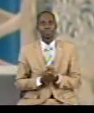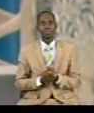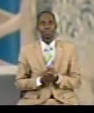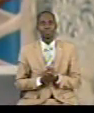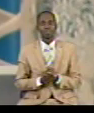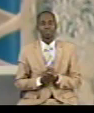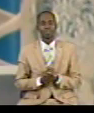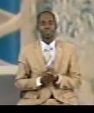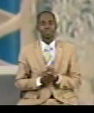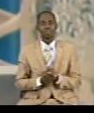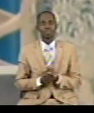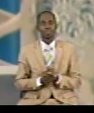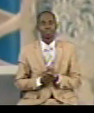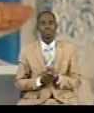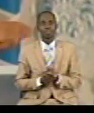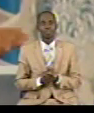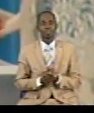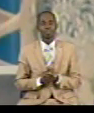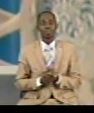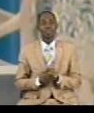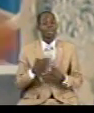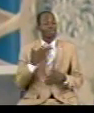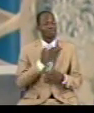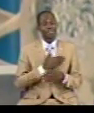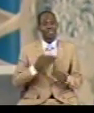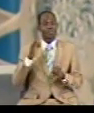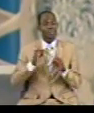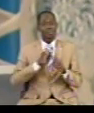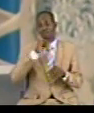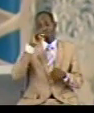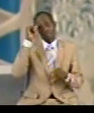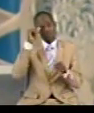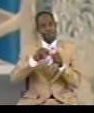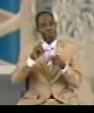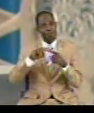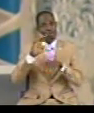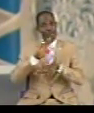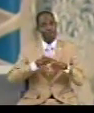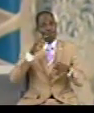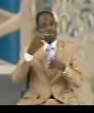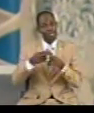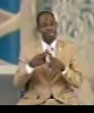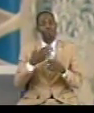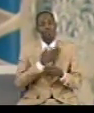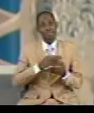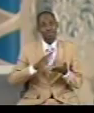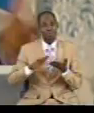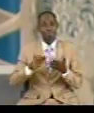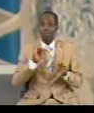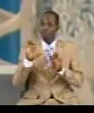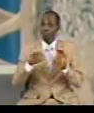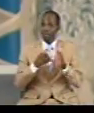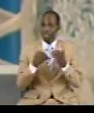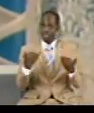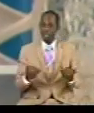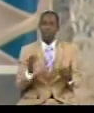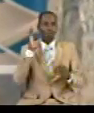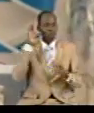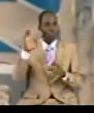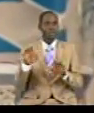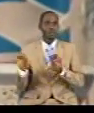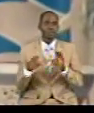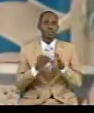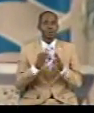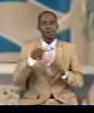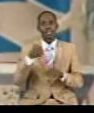Please, if I do not remember to mention your name, you have just pardon me. If I don't do that today, I'll do it some other time. But I also want to let the old house